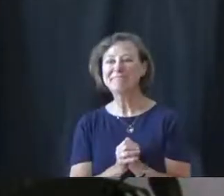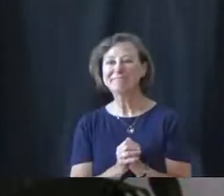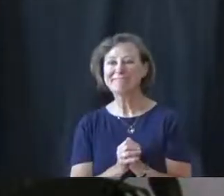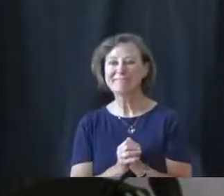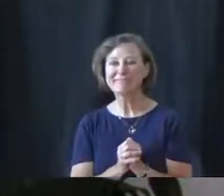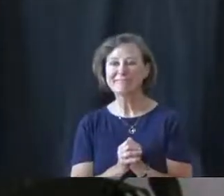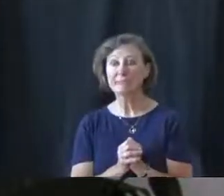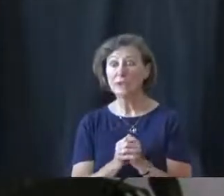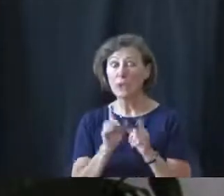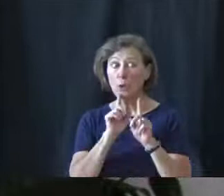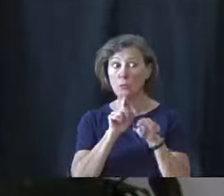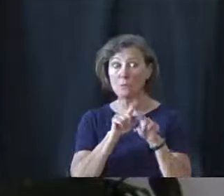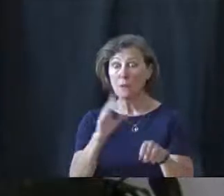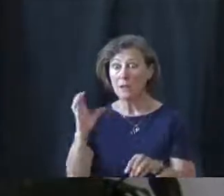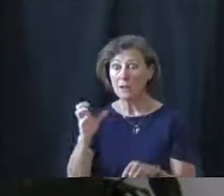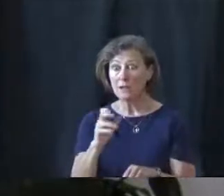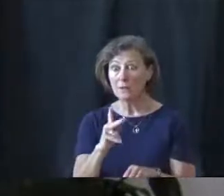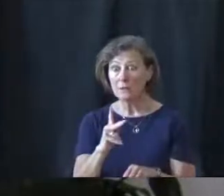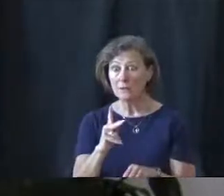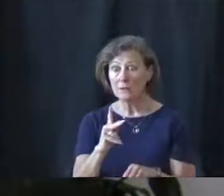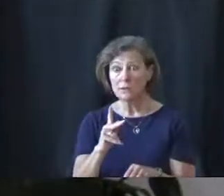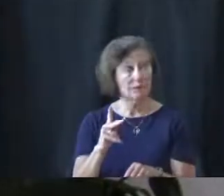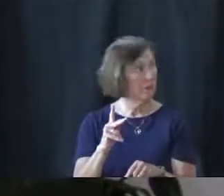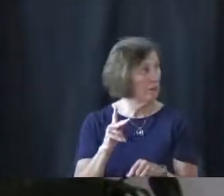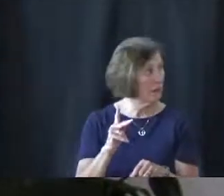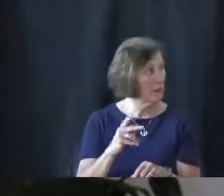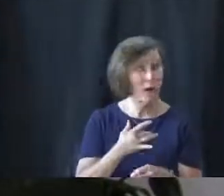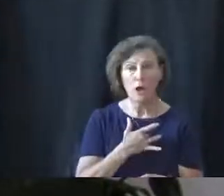The responses back were heartwarming.